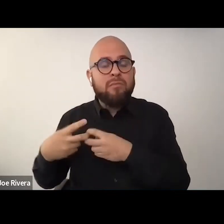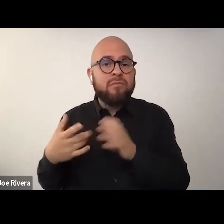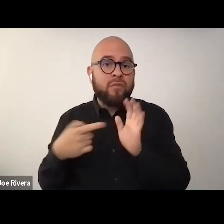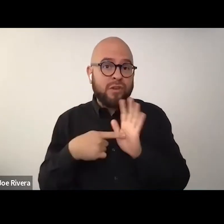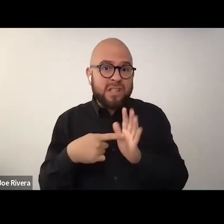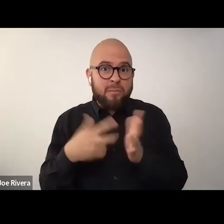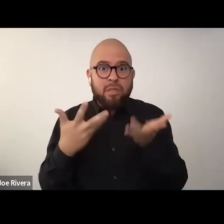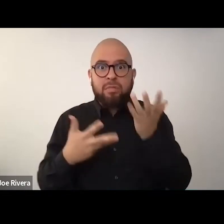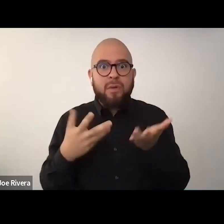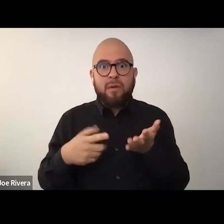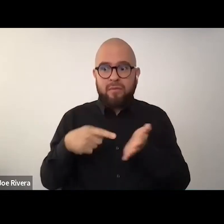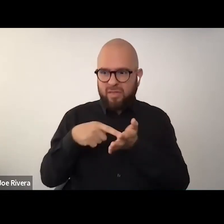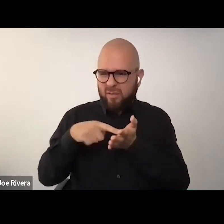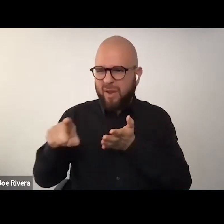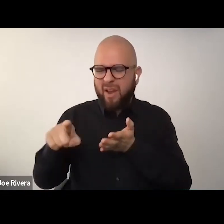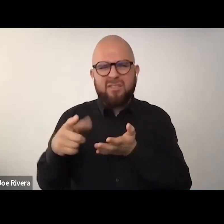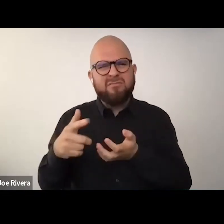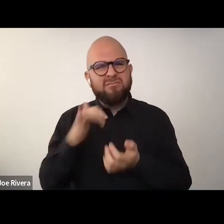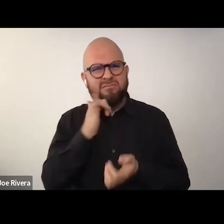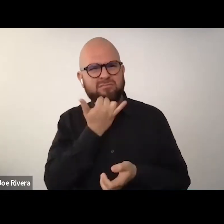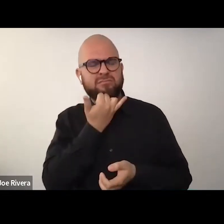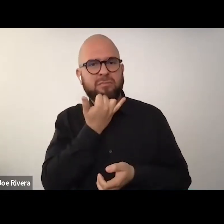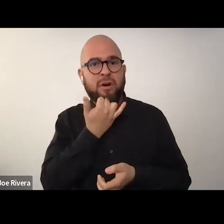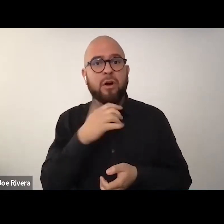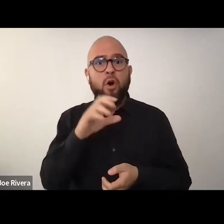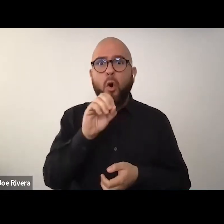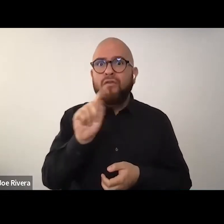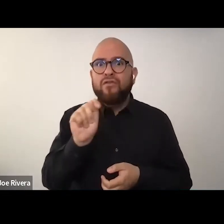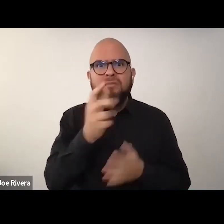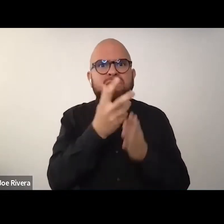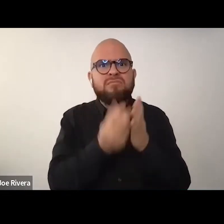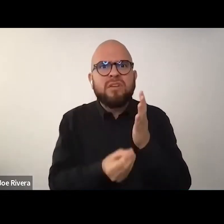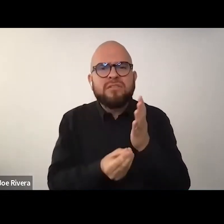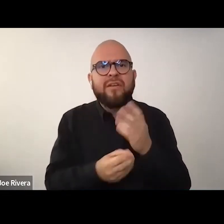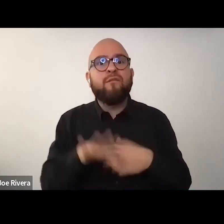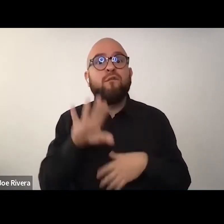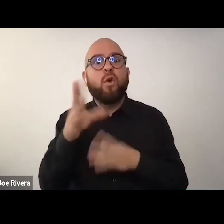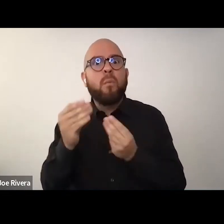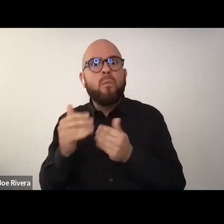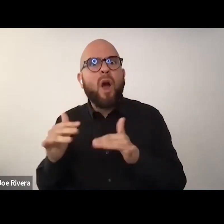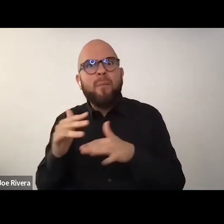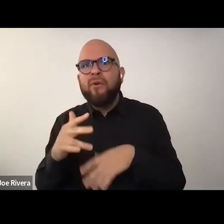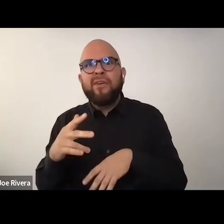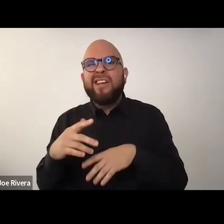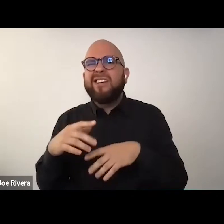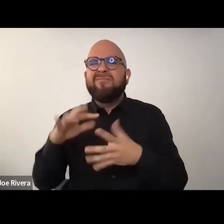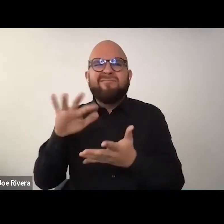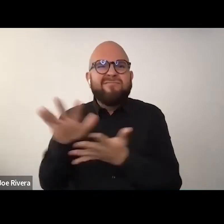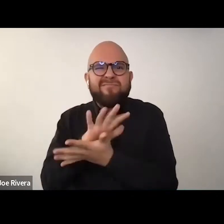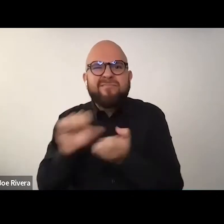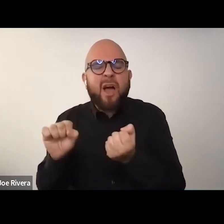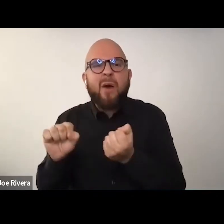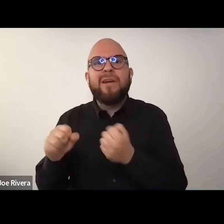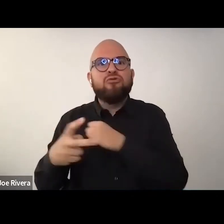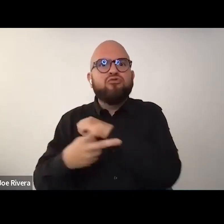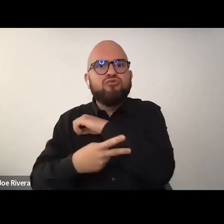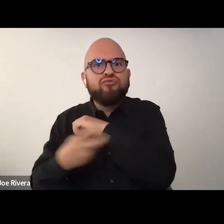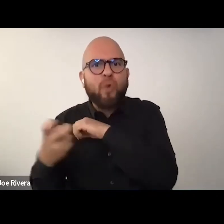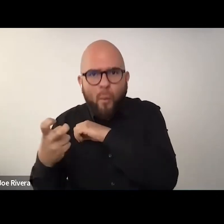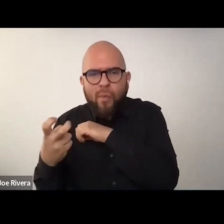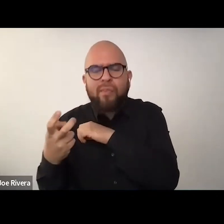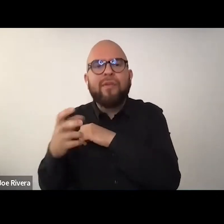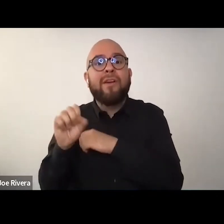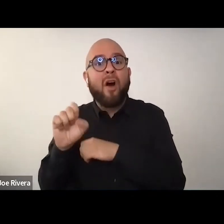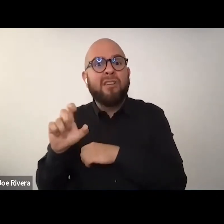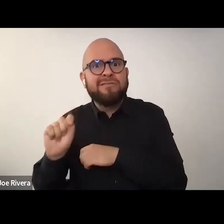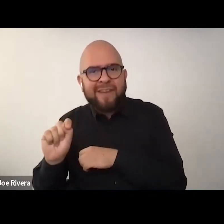been paid the correct rate, you're missing overtime from your paycheck, or your property was damaged or stolen on set. Well, if the production